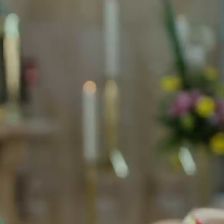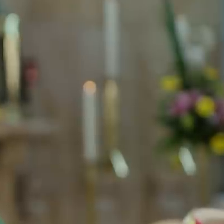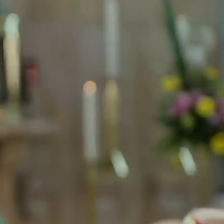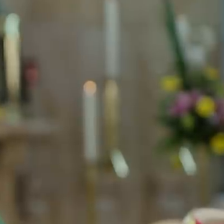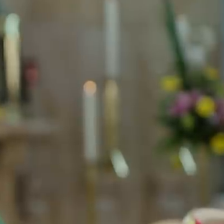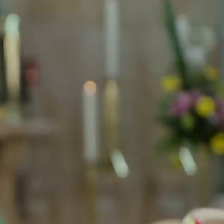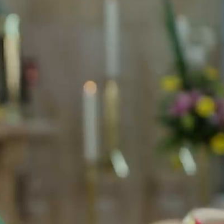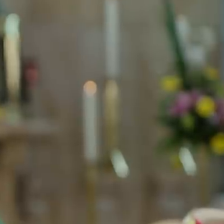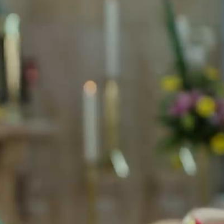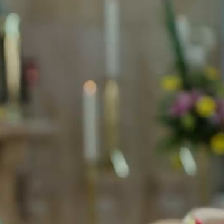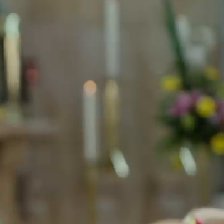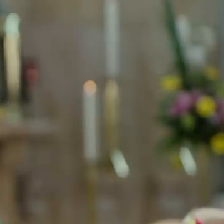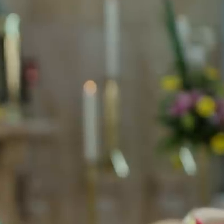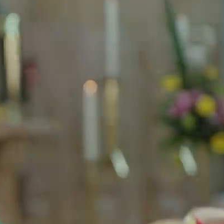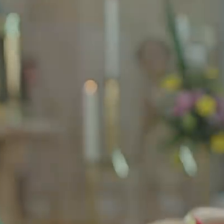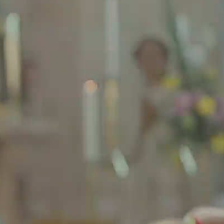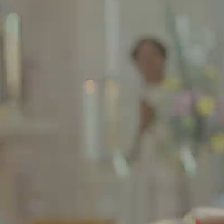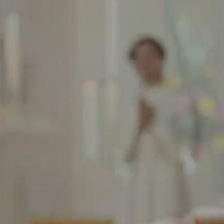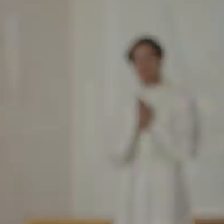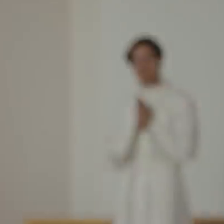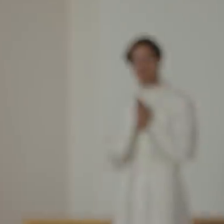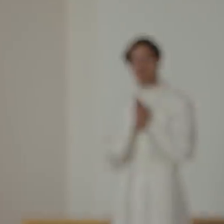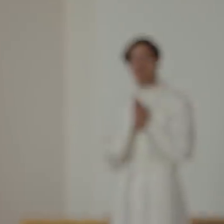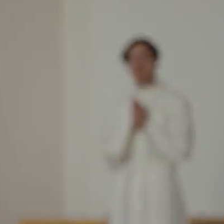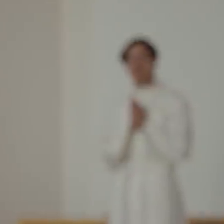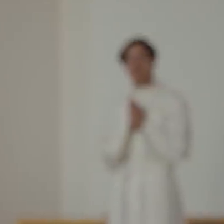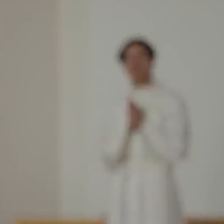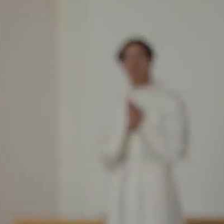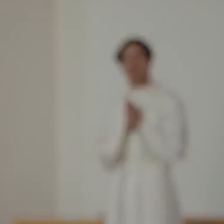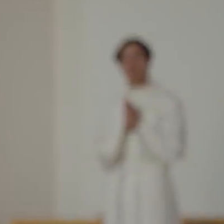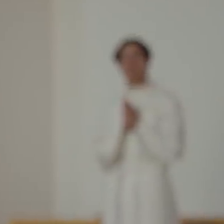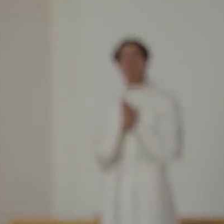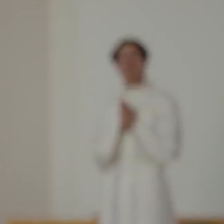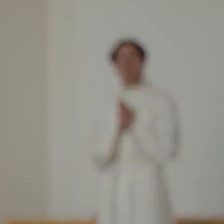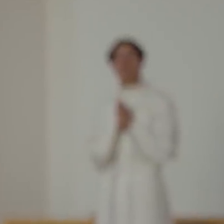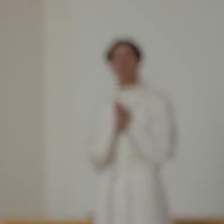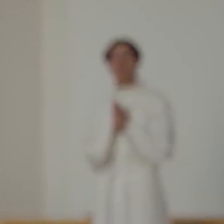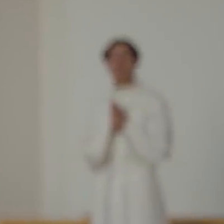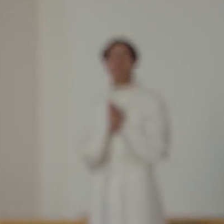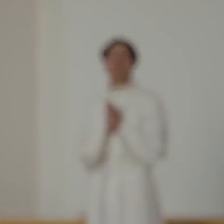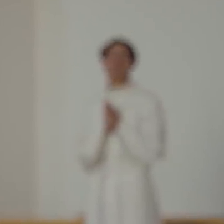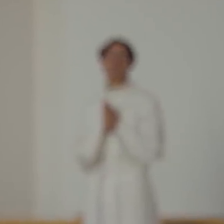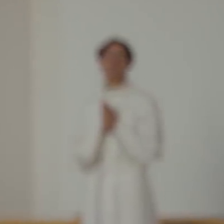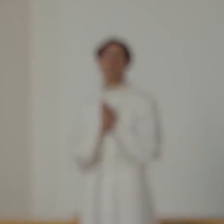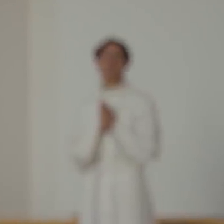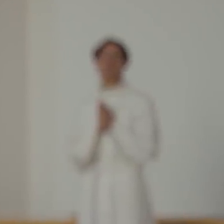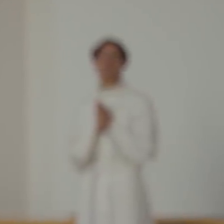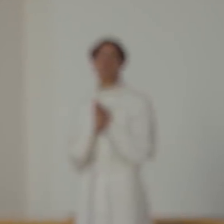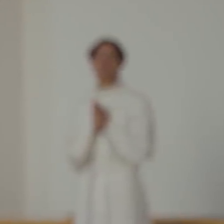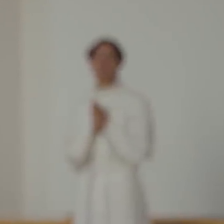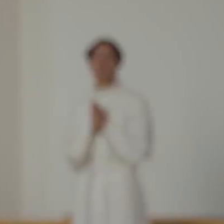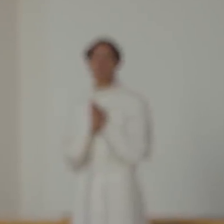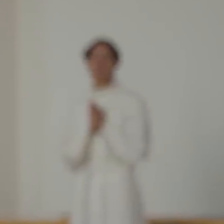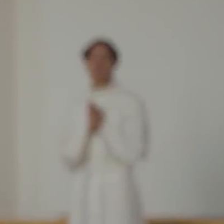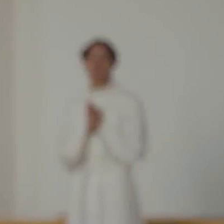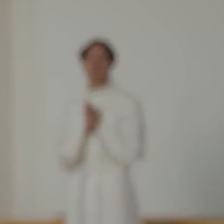Mary, suffered under Pontius Pilate, was crucified, died, and was buried. He descended into hell. On the